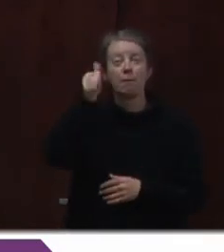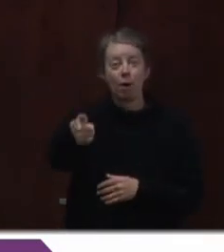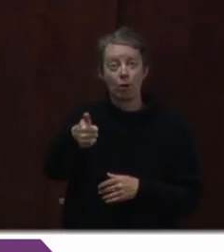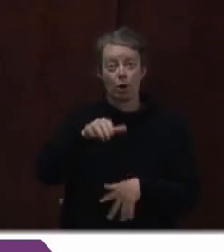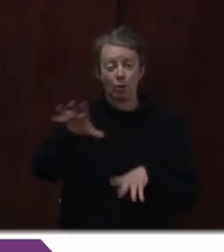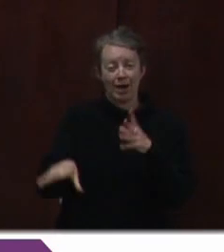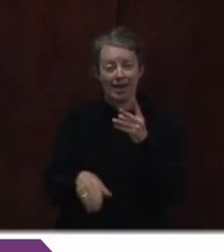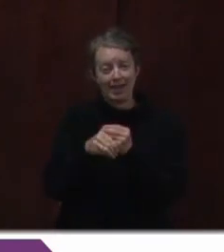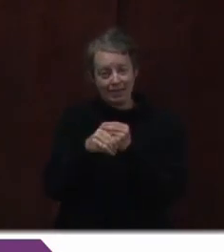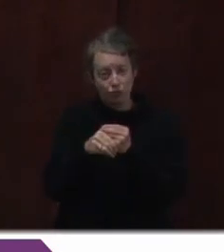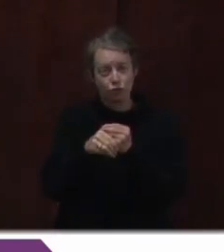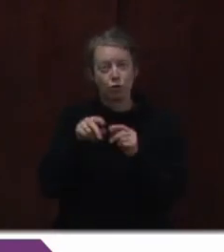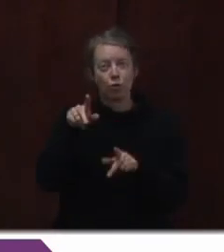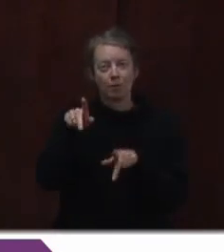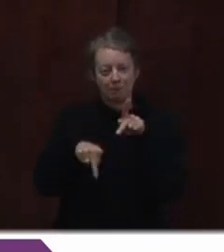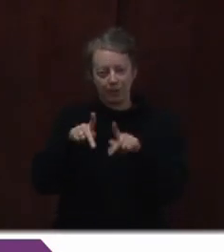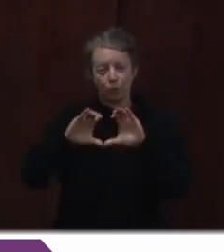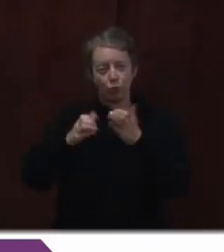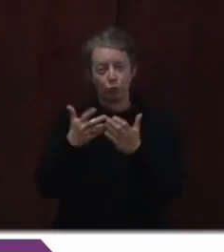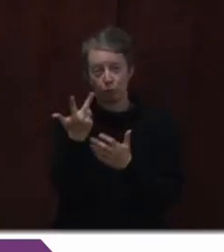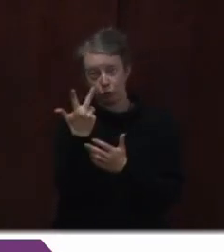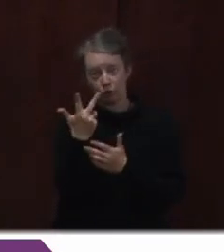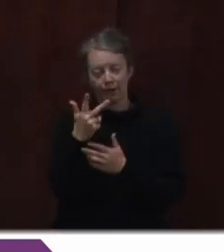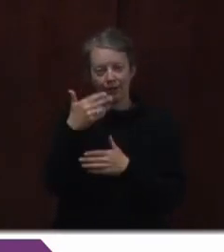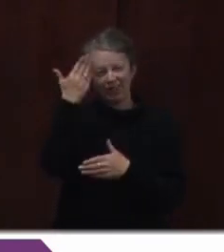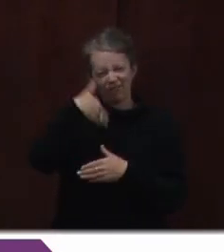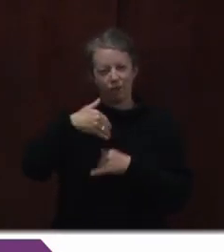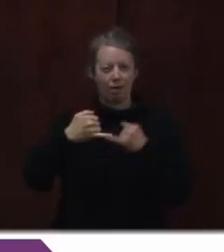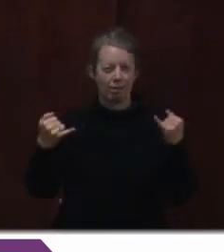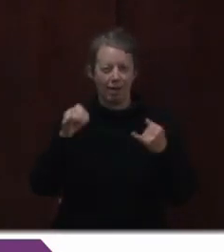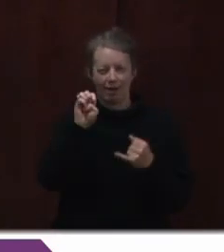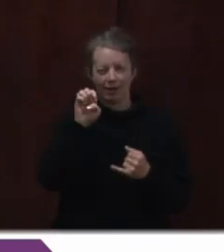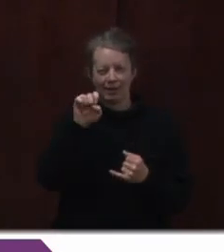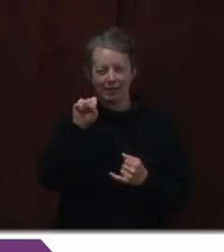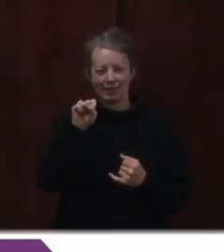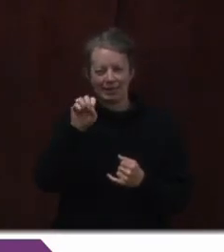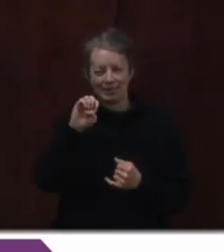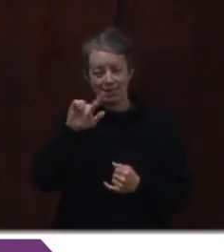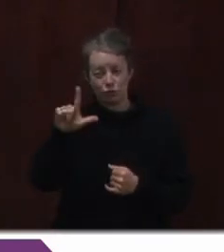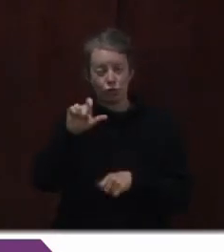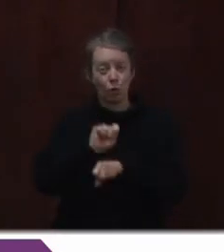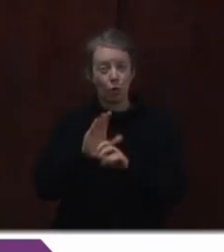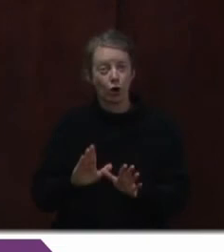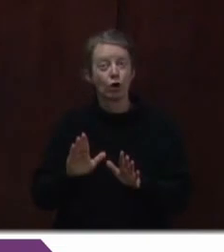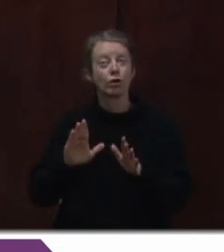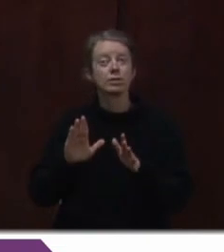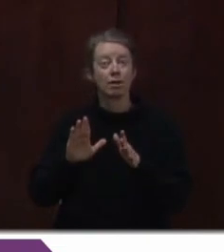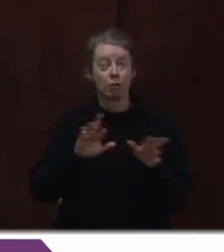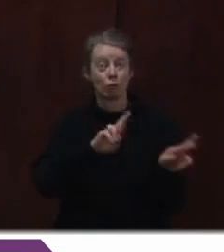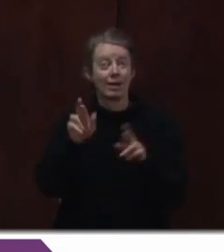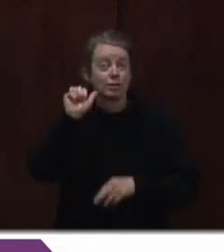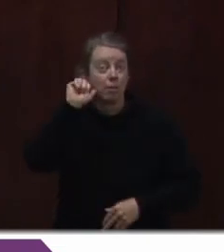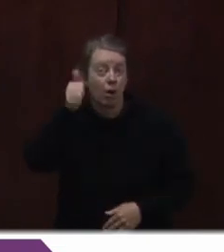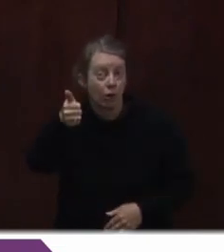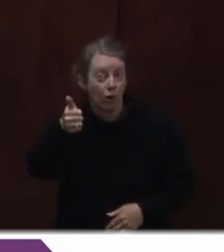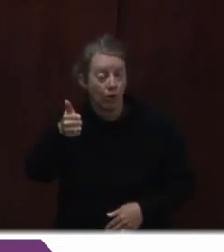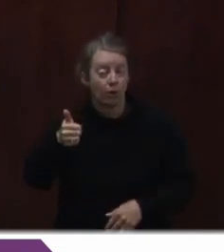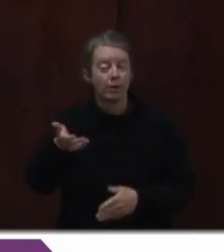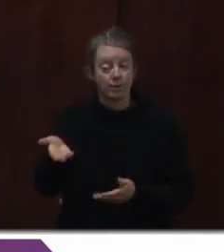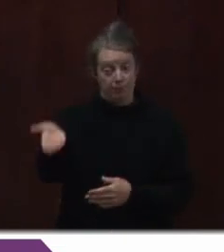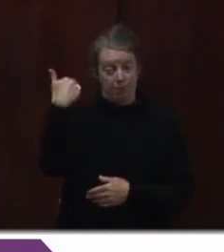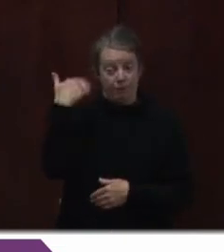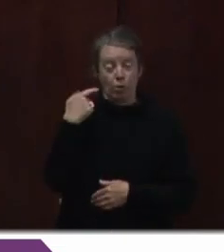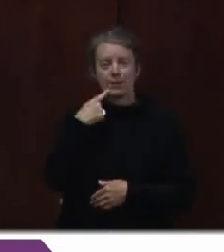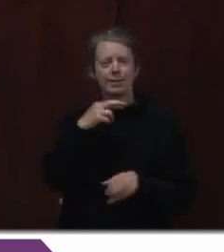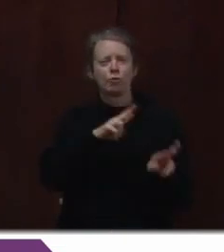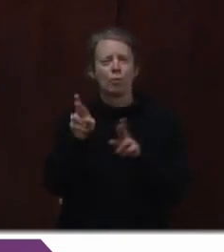additional frontline essential workers will be eligible beginning tomorrow. That was initially March 10th.